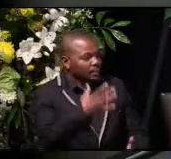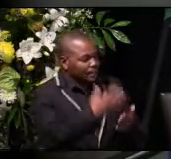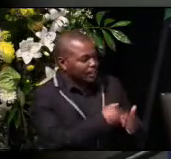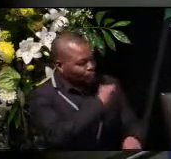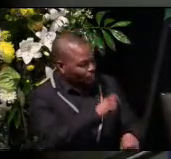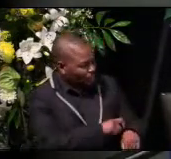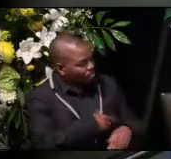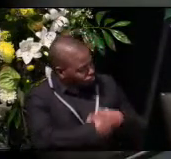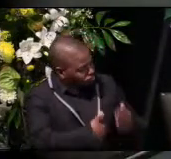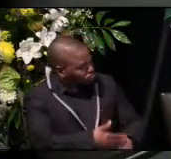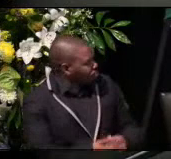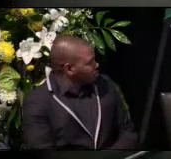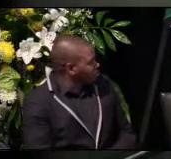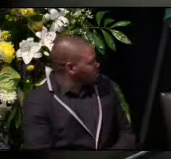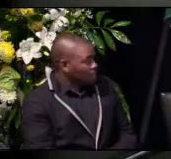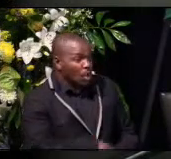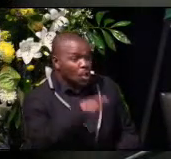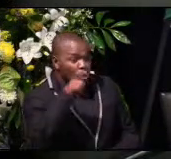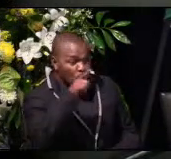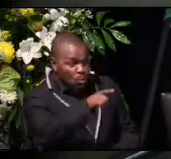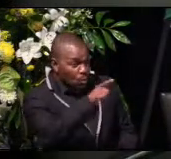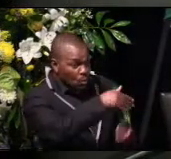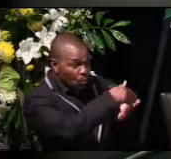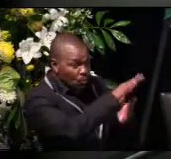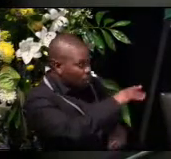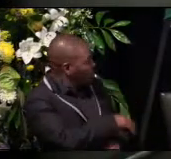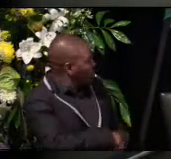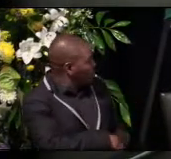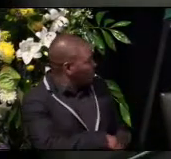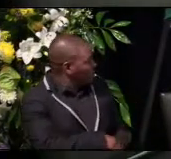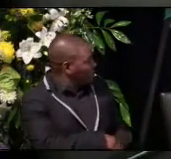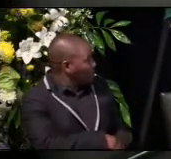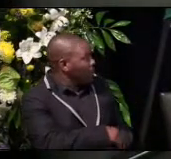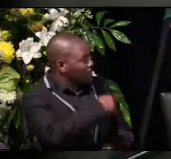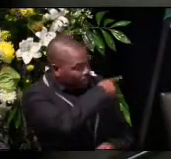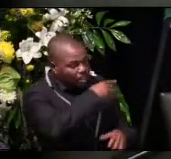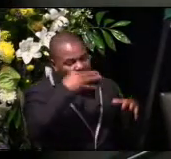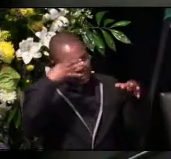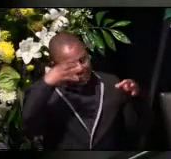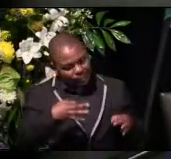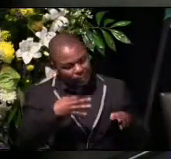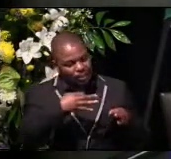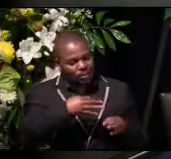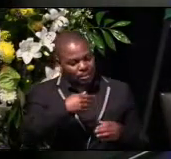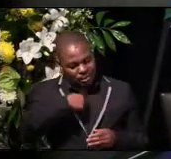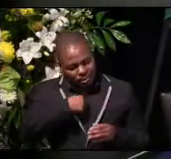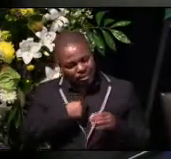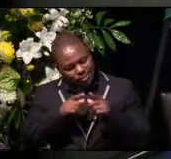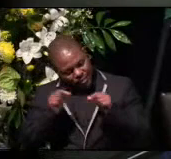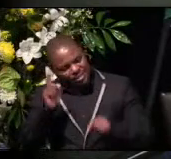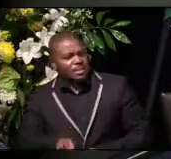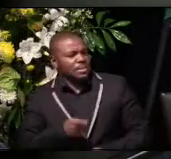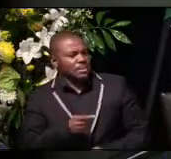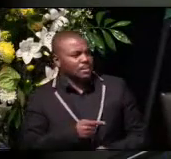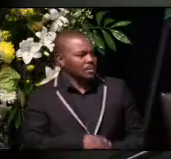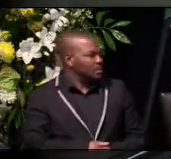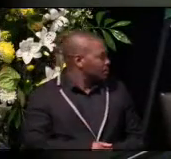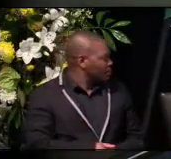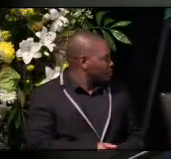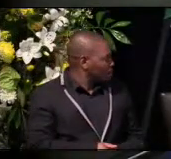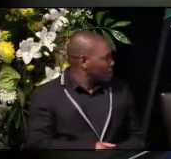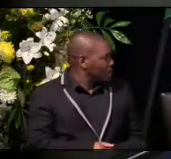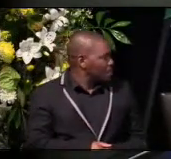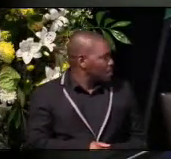are you are you are you overruling him he made that decision that I should go yeah